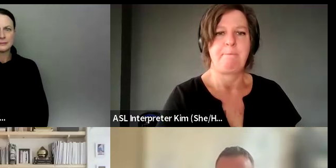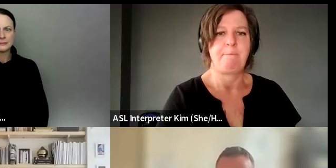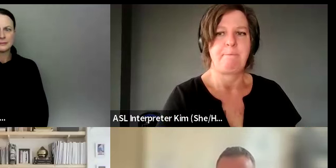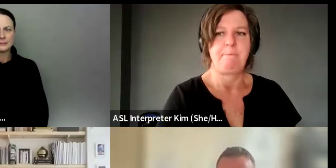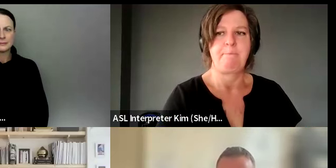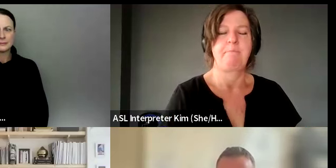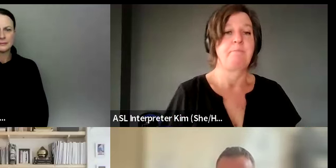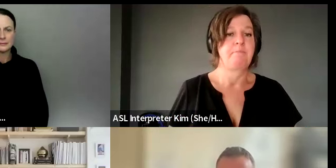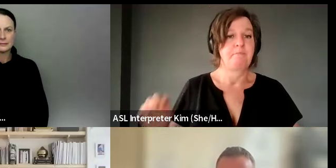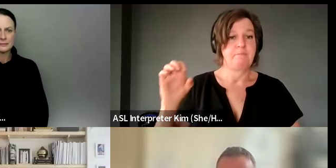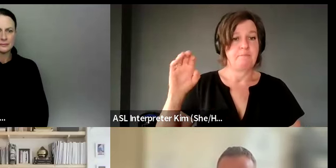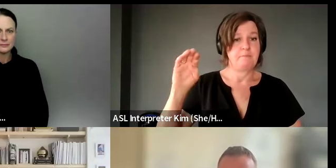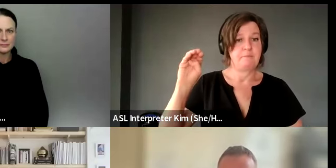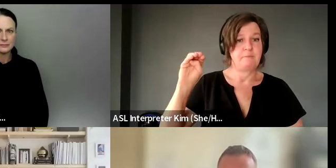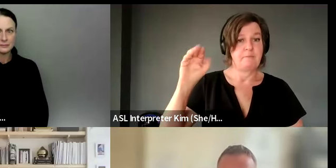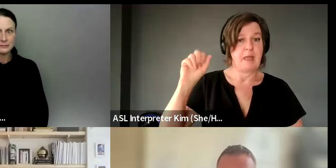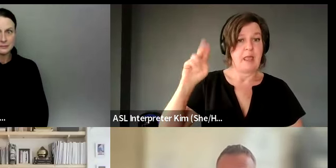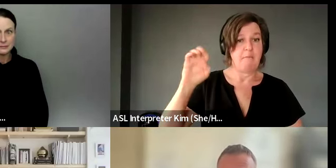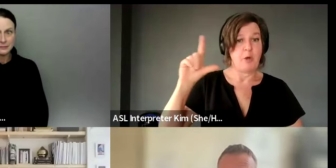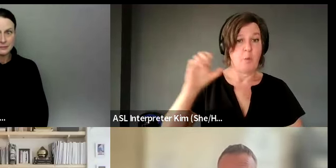Maybe Emmanuel wants to ask something.